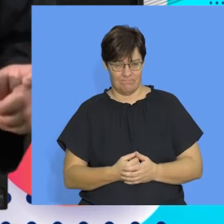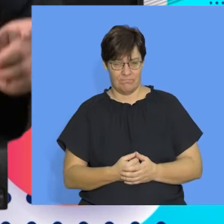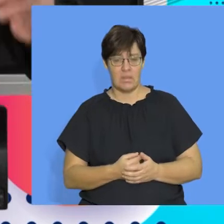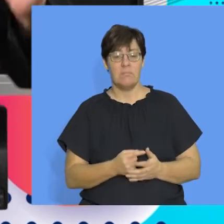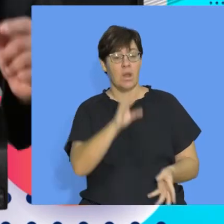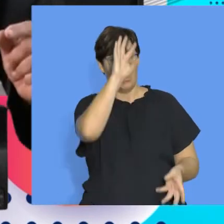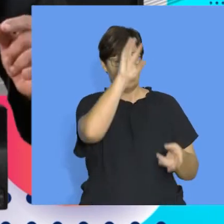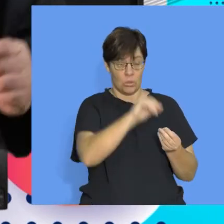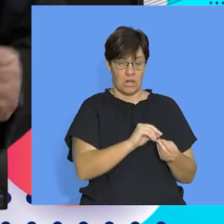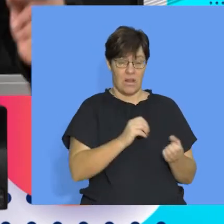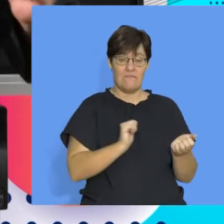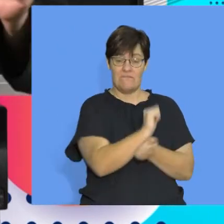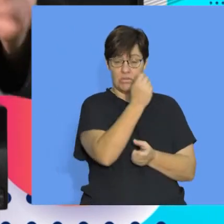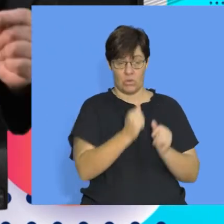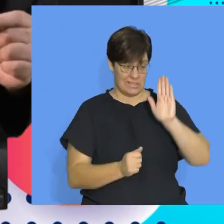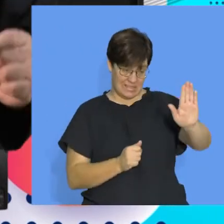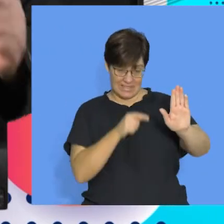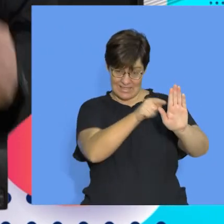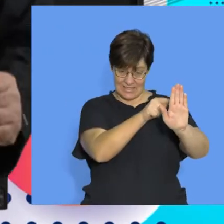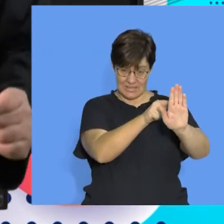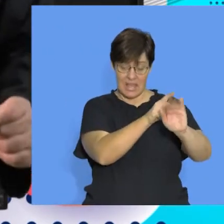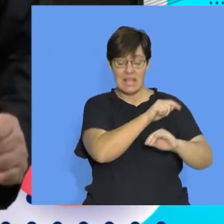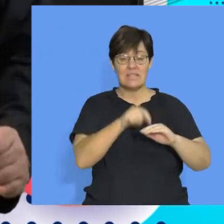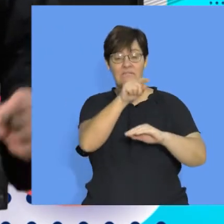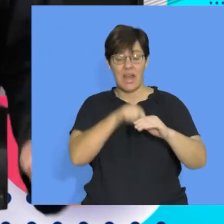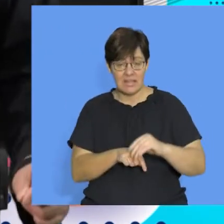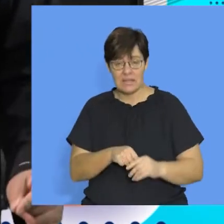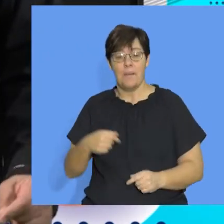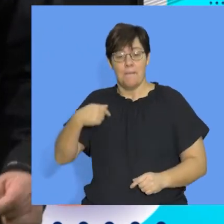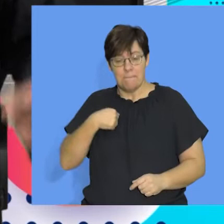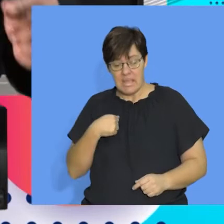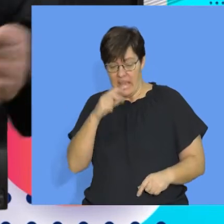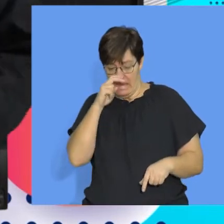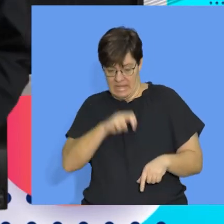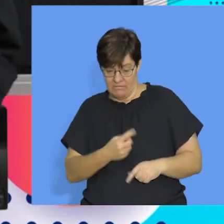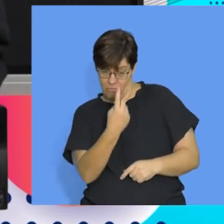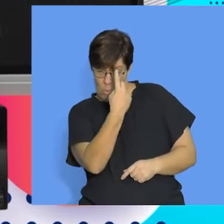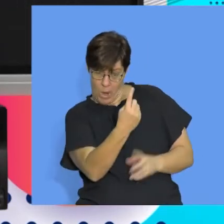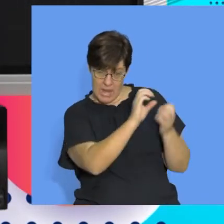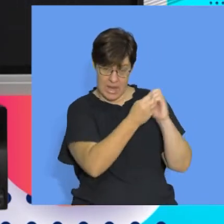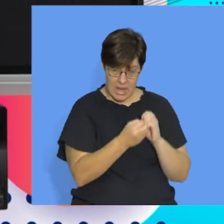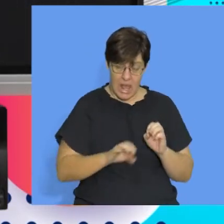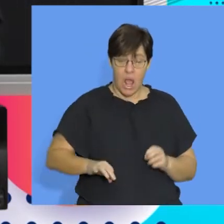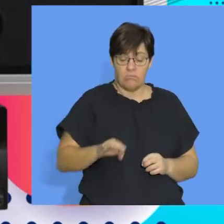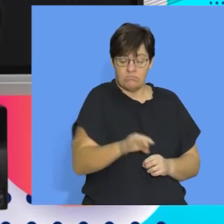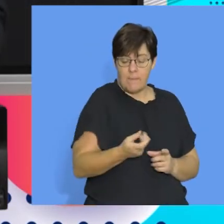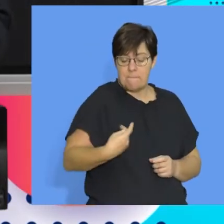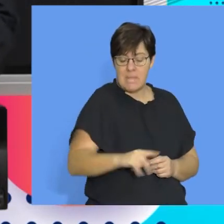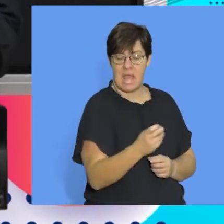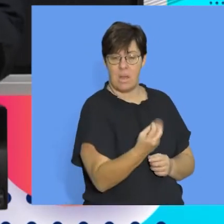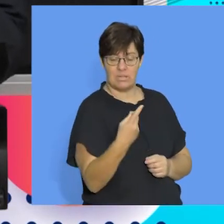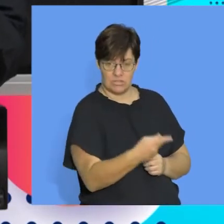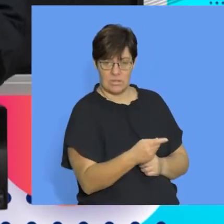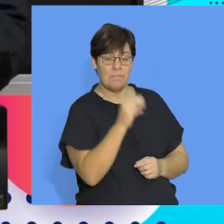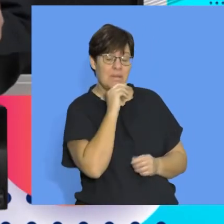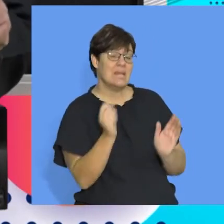fixed cost in rands divided by your contribution per unit. And what is your contribution per unit? Selling price